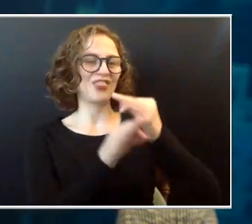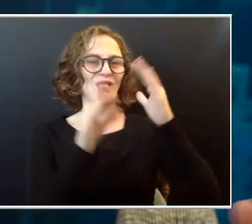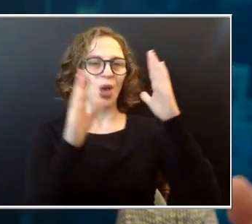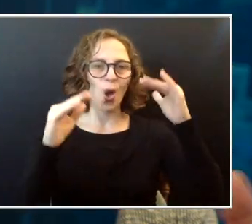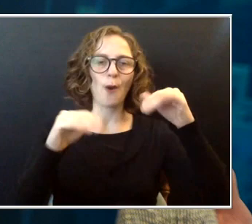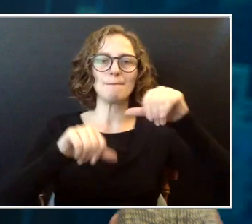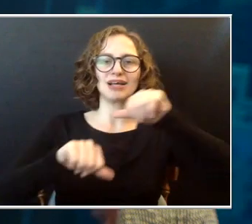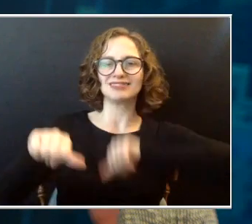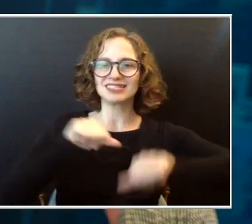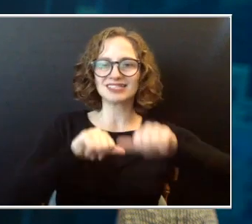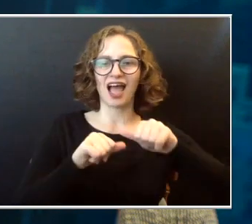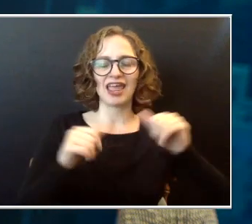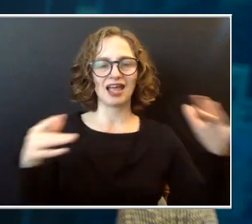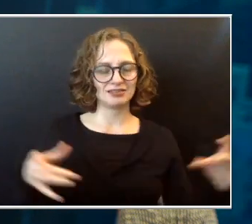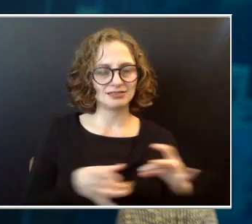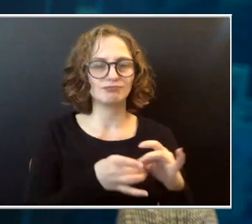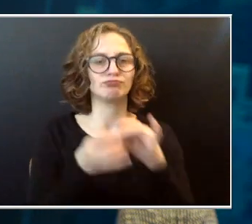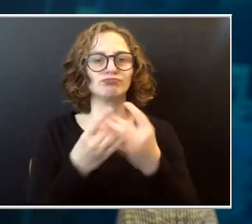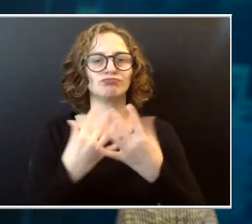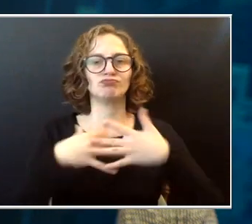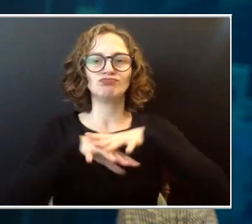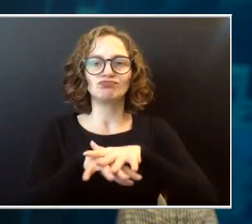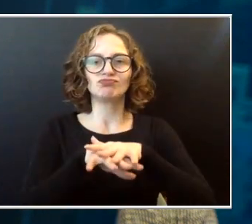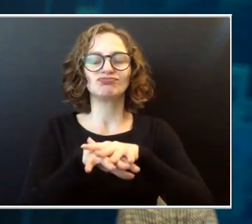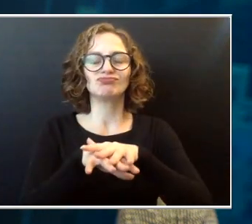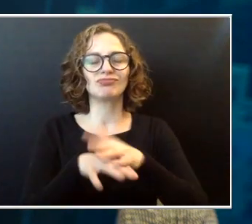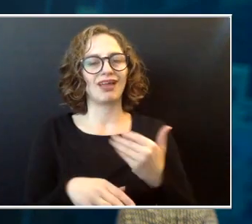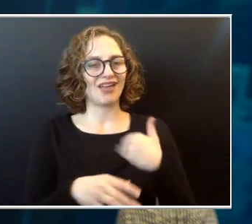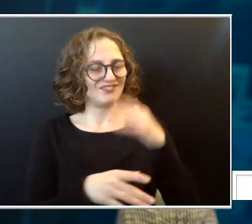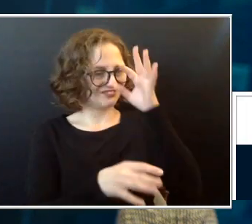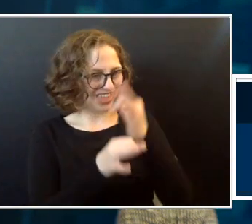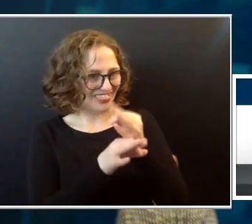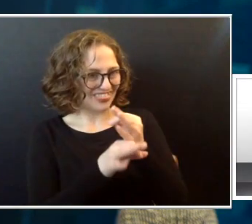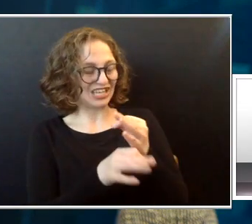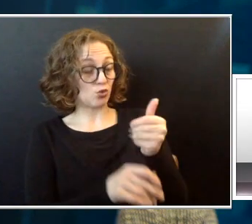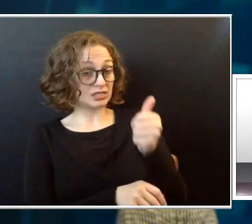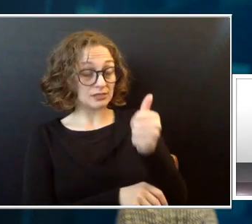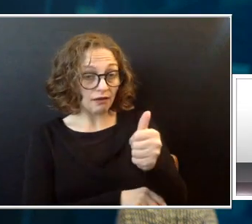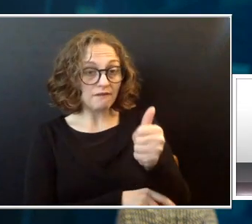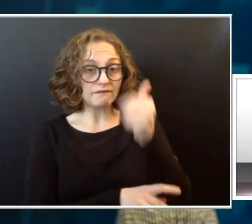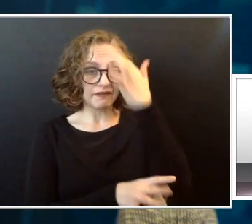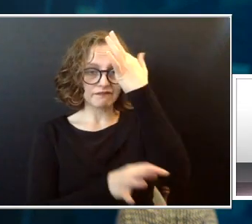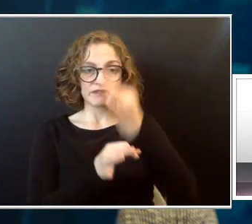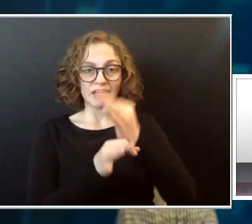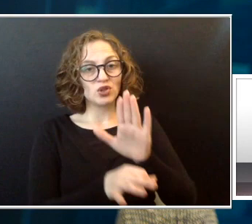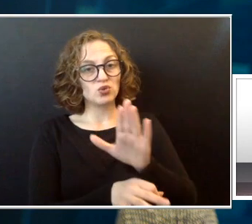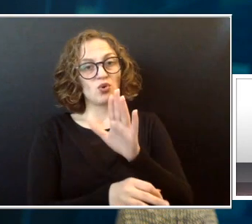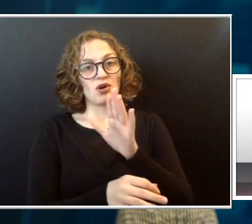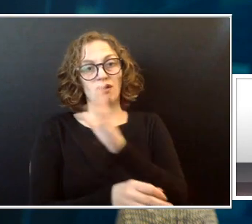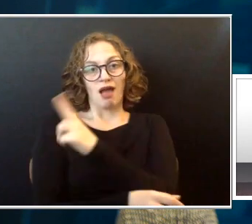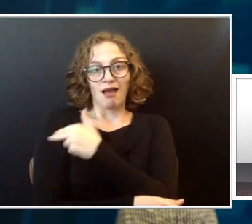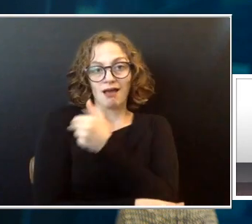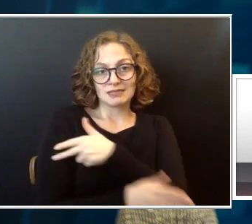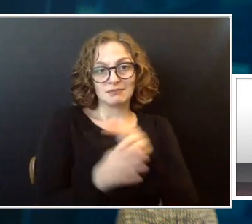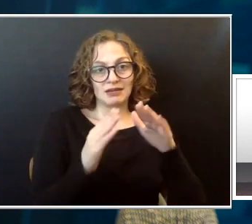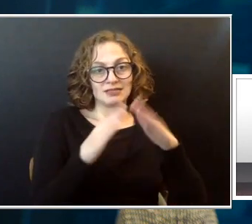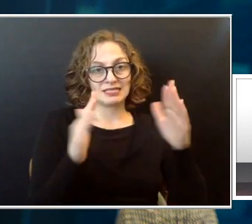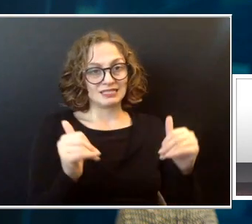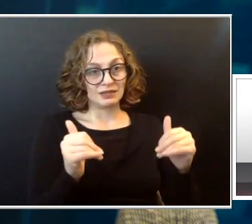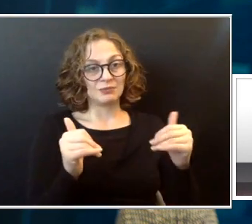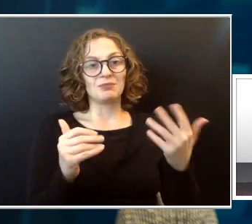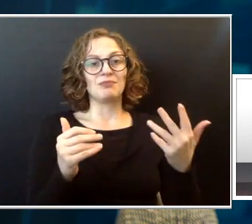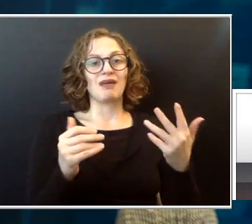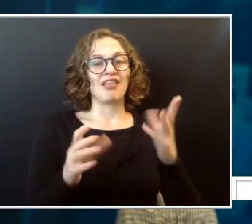medical institutions and in yourself to take the leap to be a part of science brings